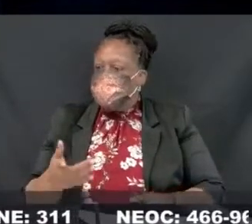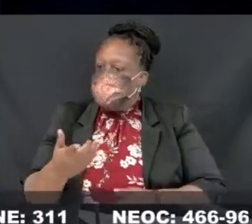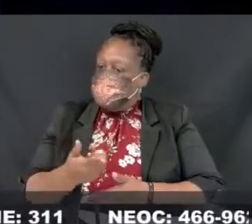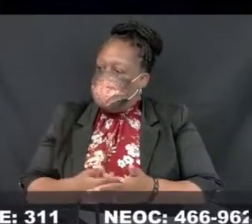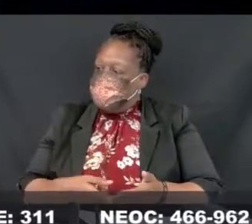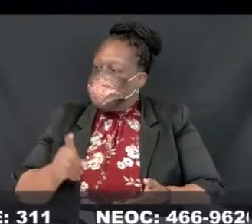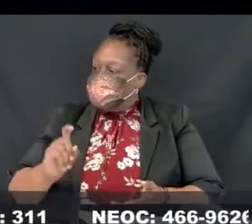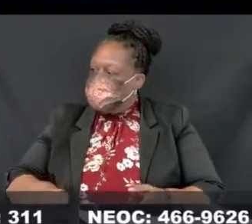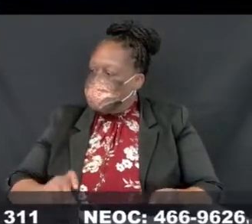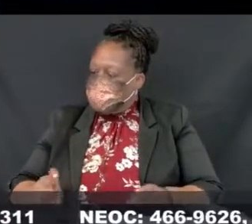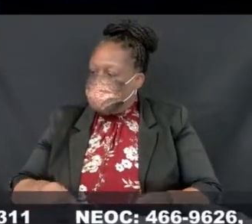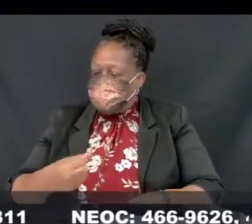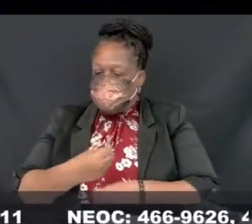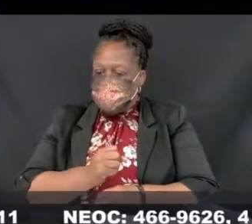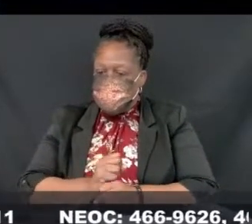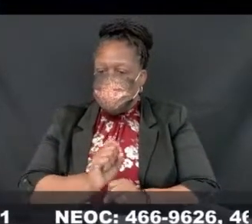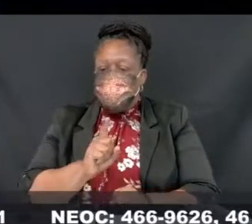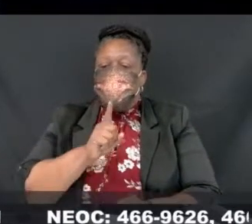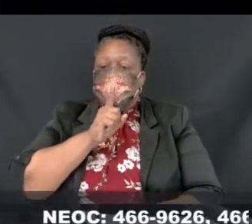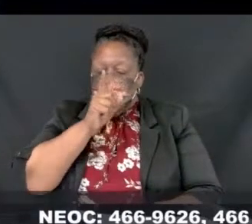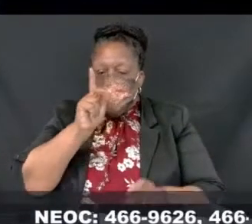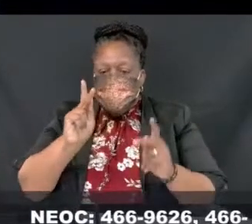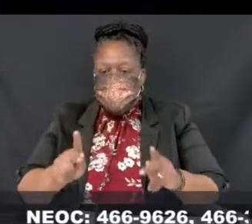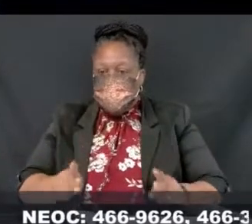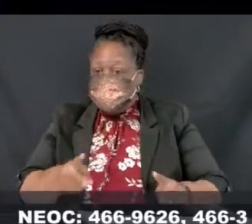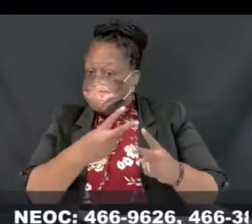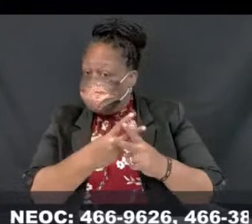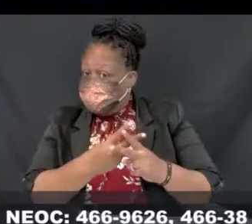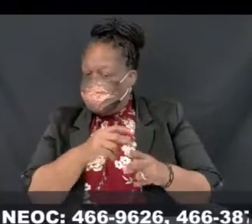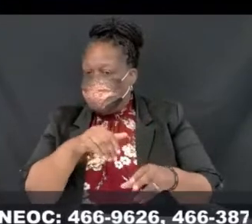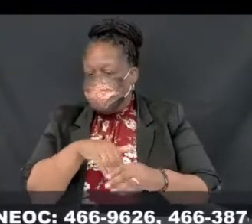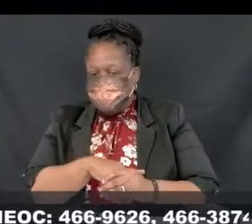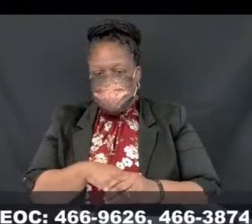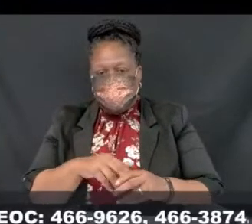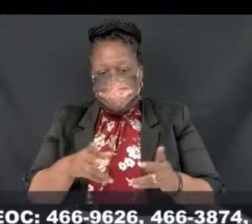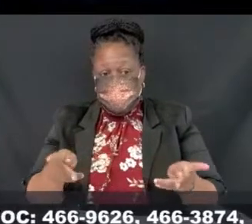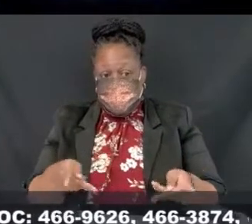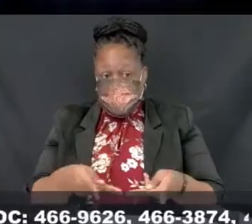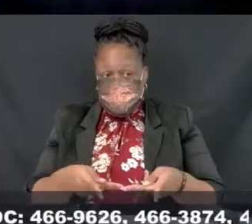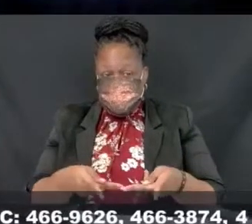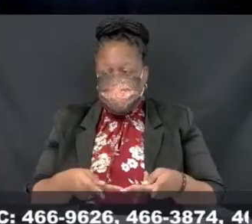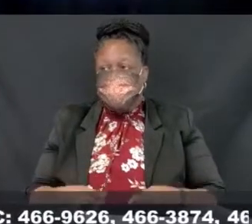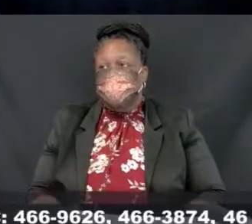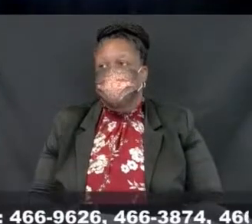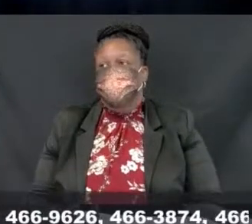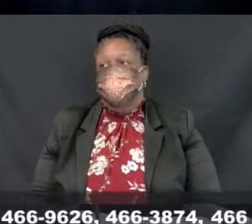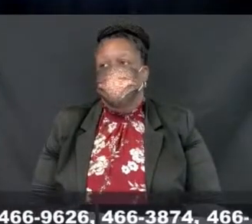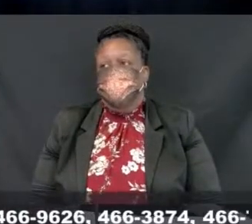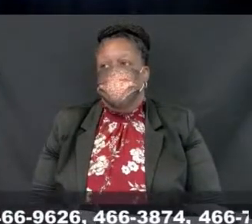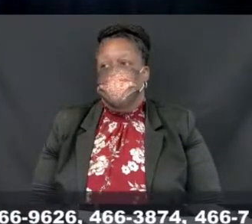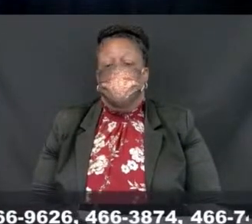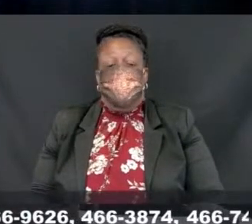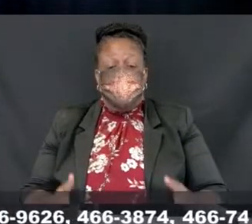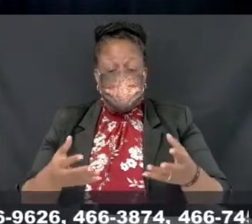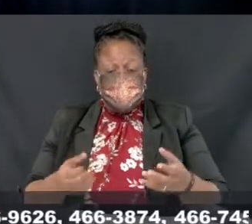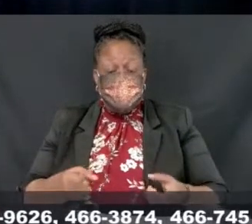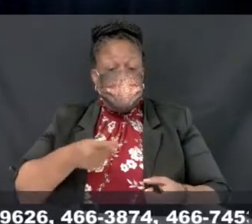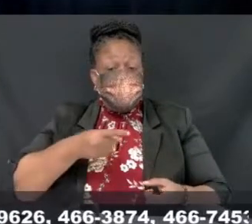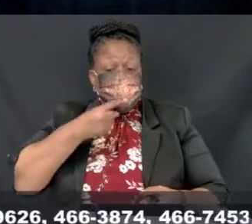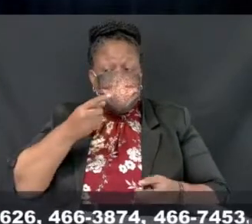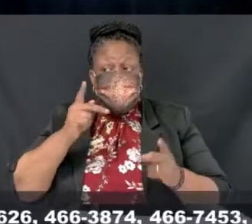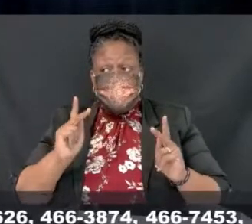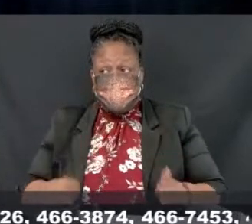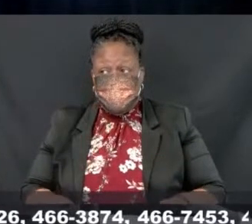resources to ensure public safety and security at these events. I would like to advise that there